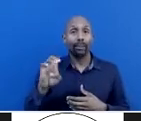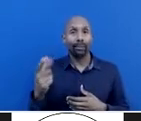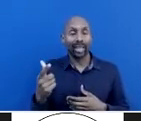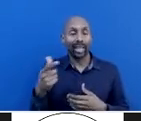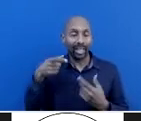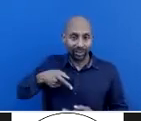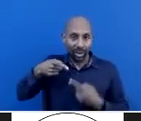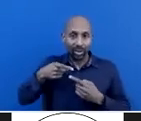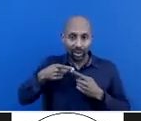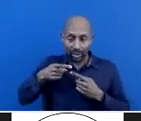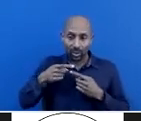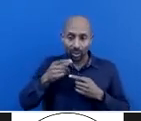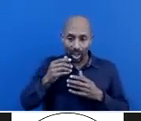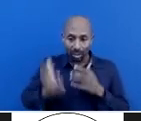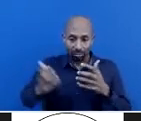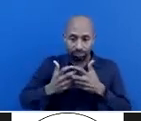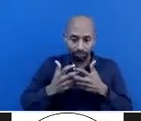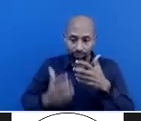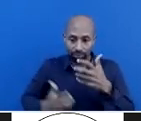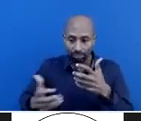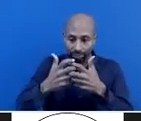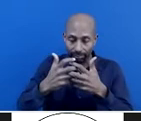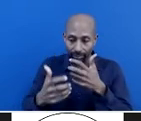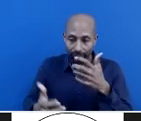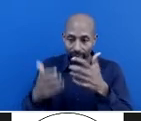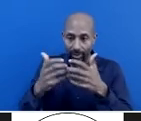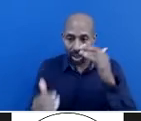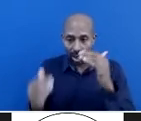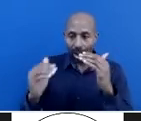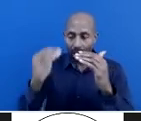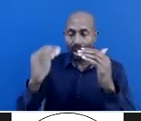in the world and bring justice. But in the end,